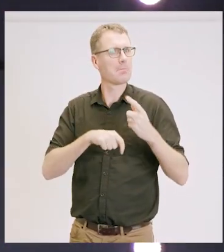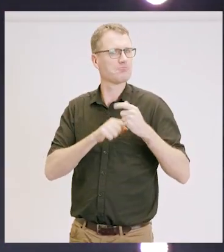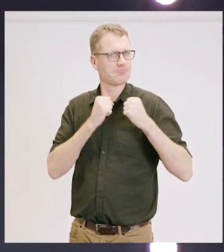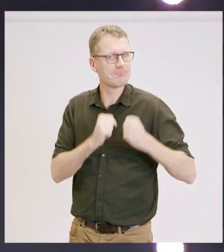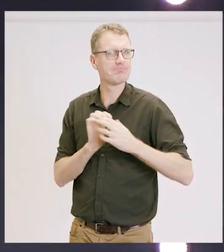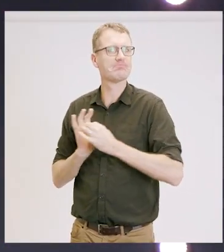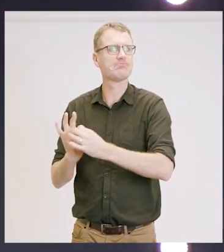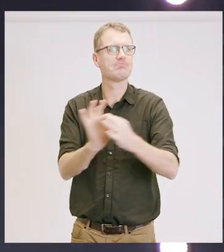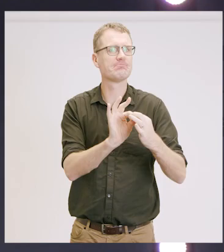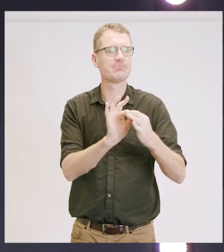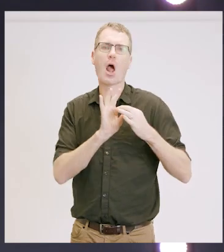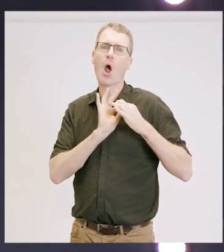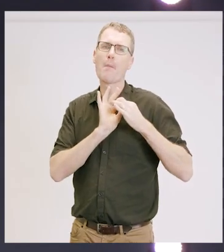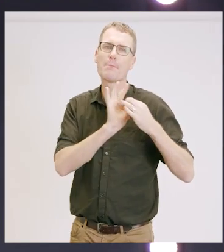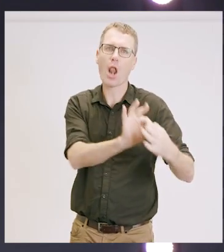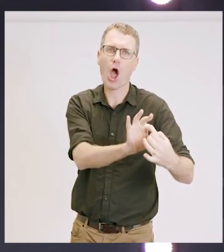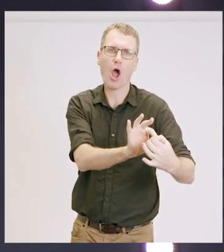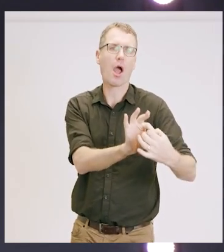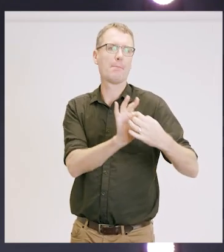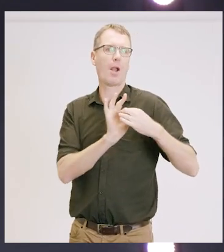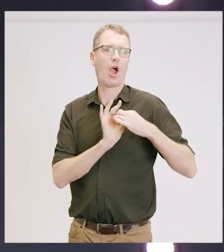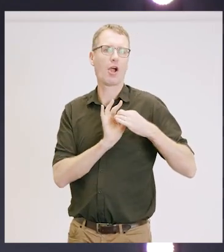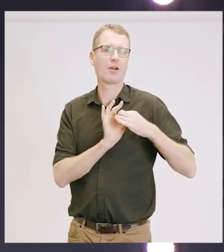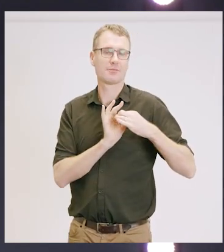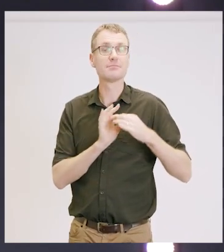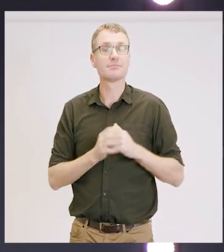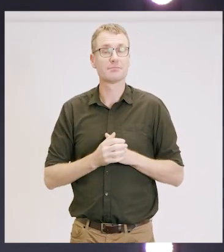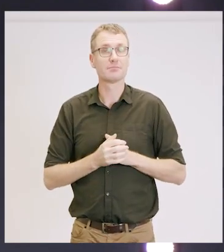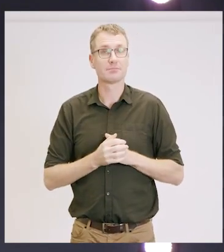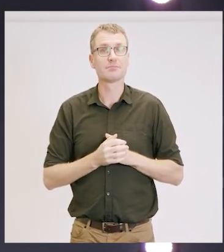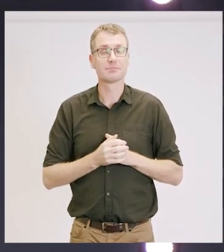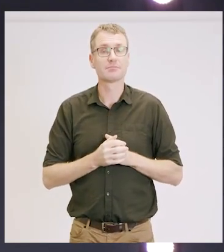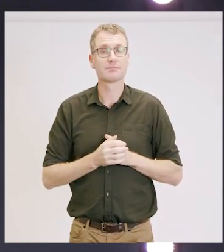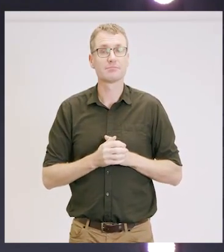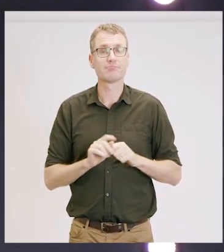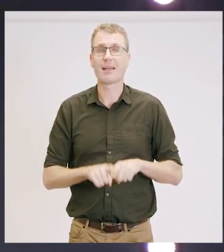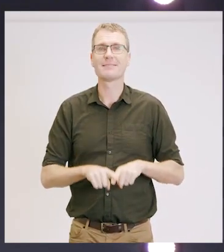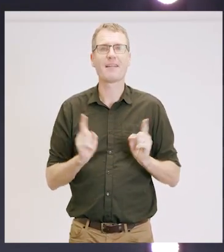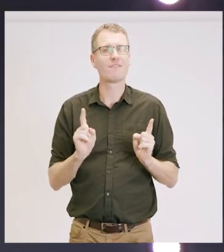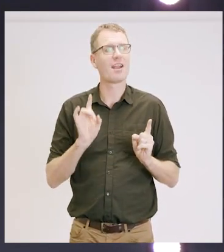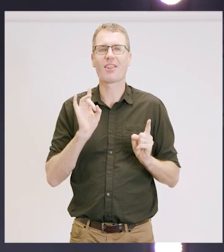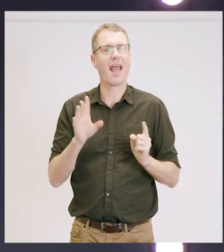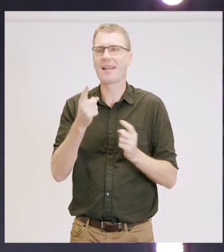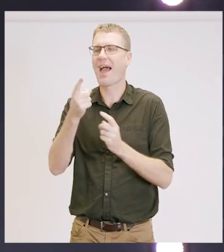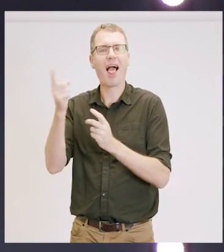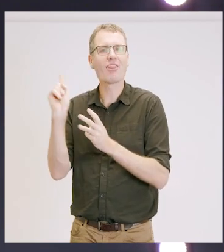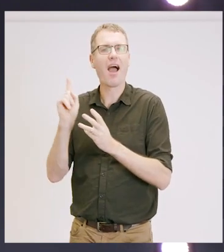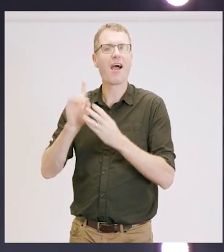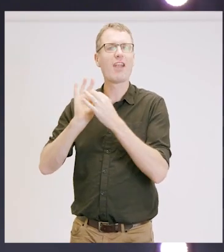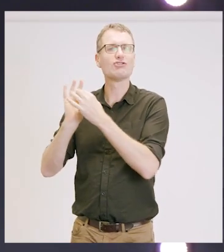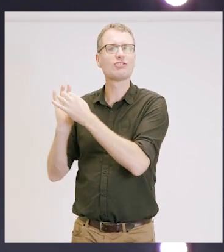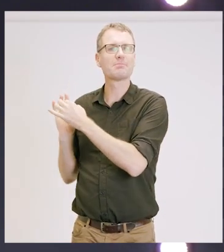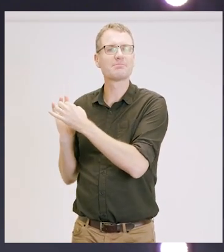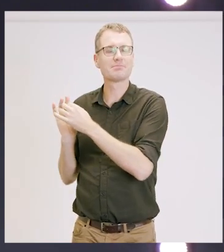that is a believer, every other person that's been baptized. You belong to them and they belong to you. Friends, that is very different to any